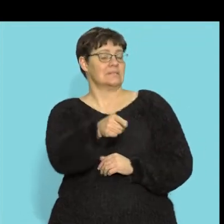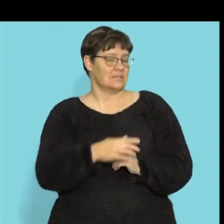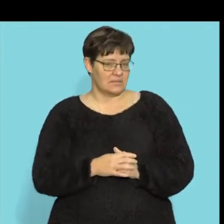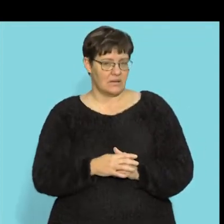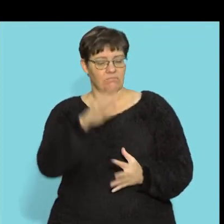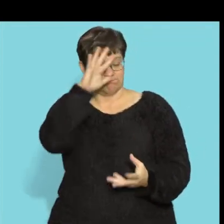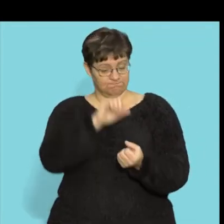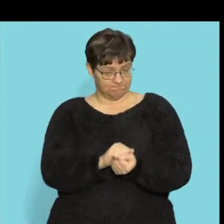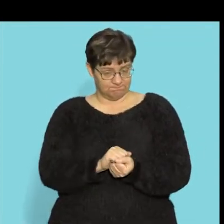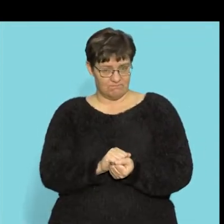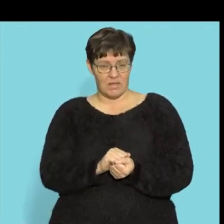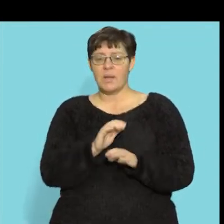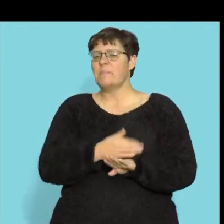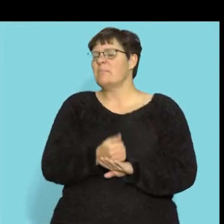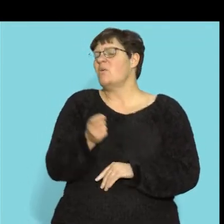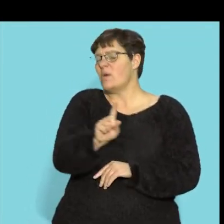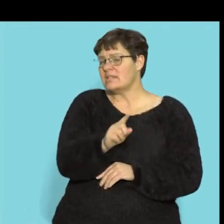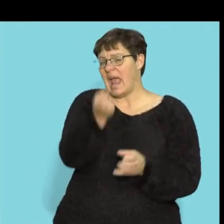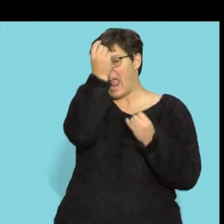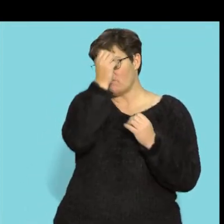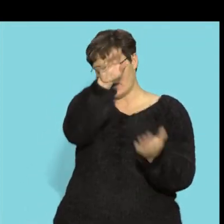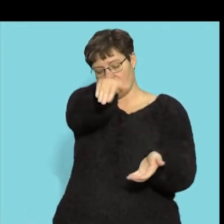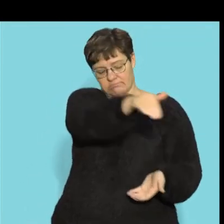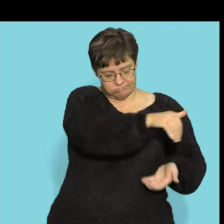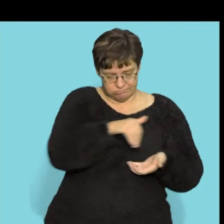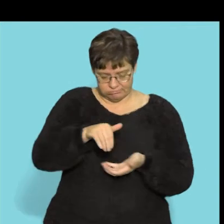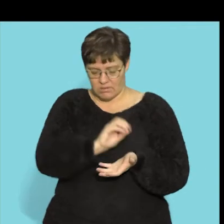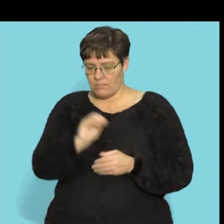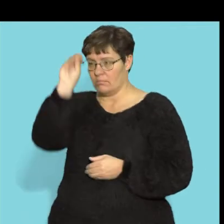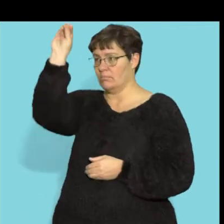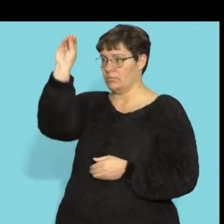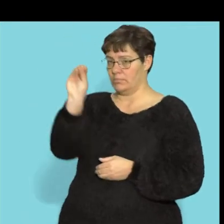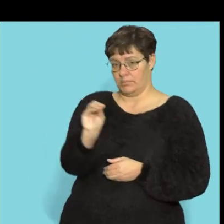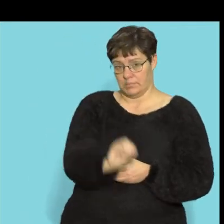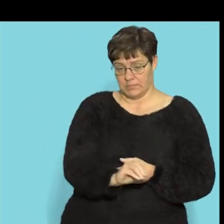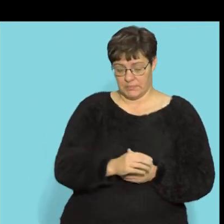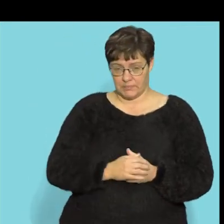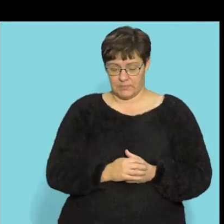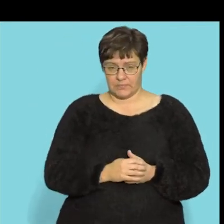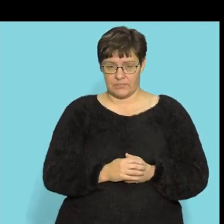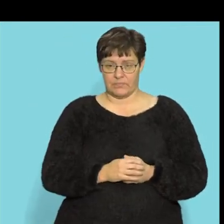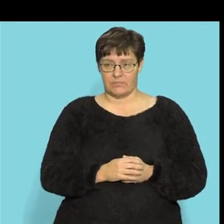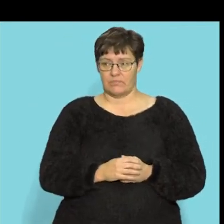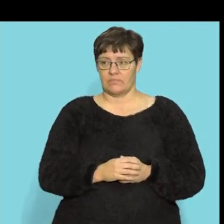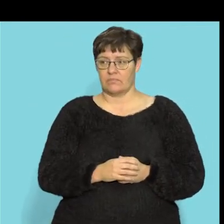so these conclusions are actually based on the data that we obtained, okay? It's based on